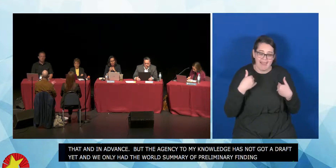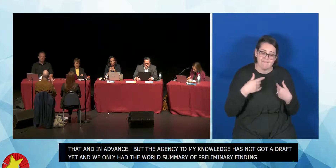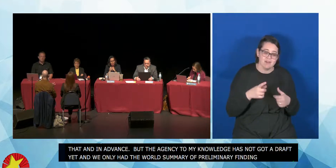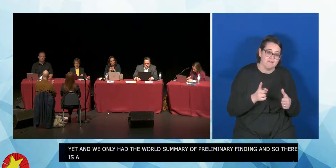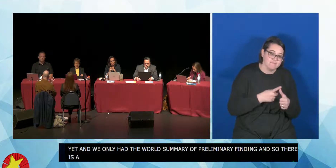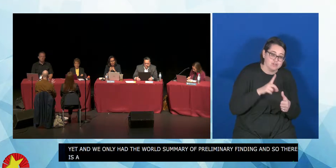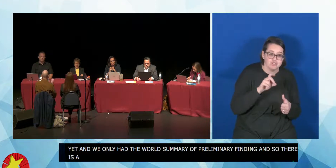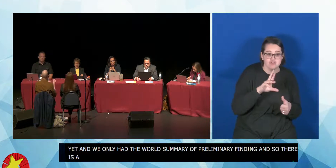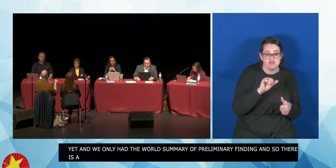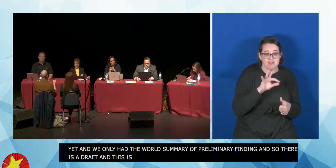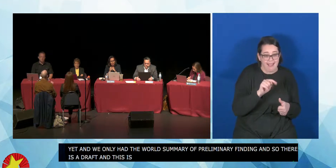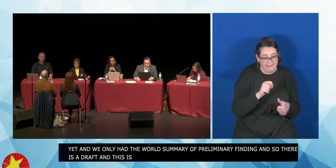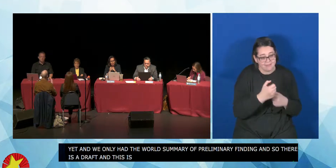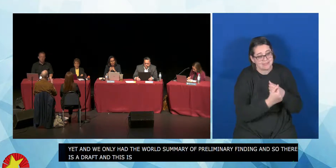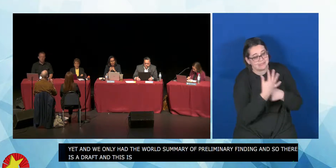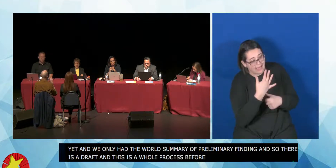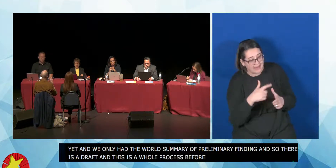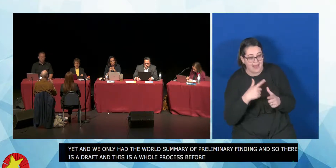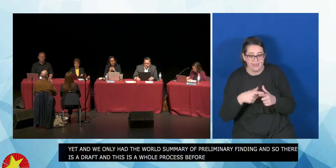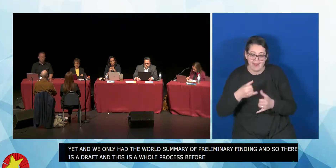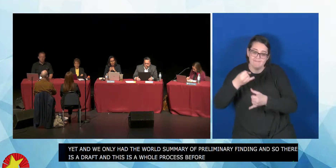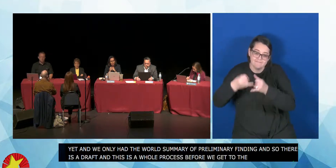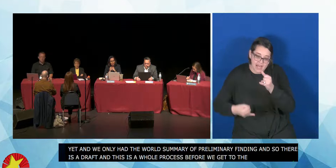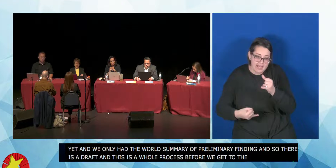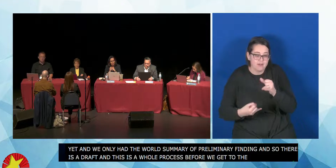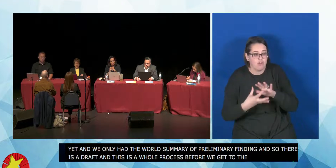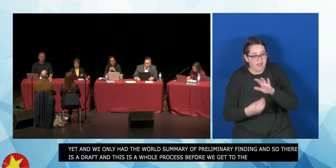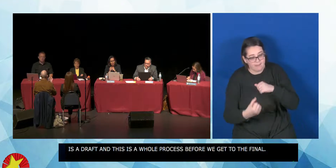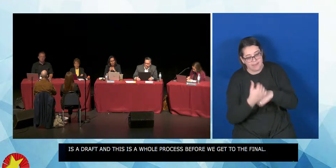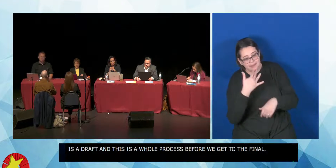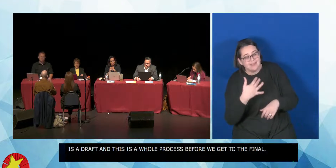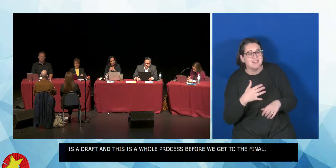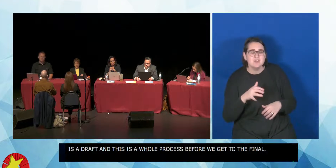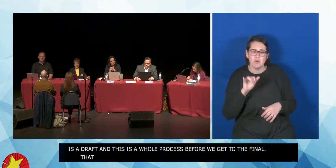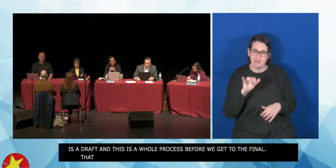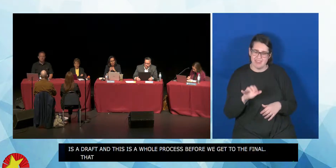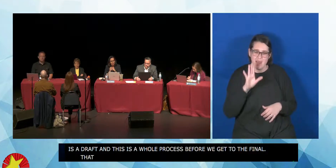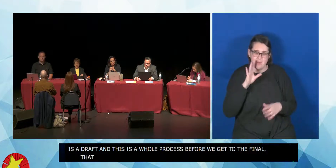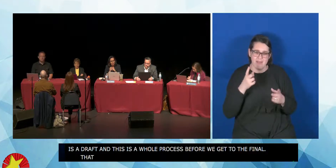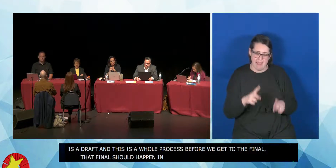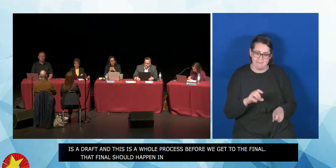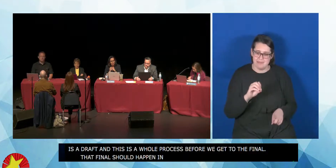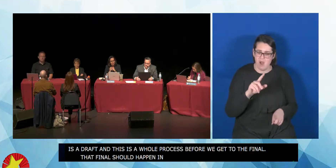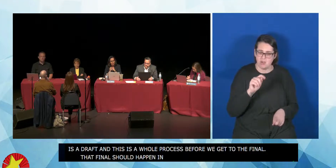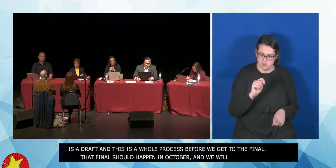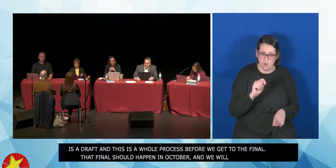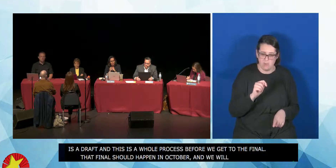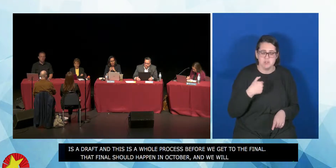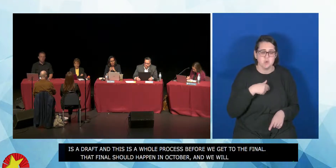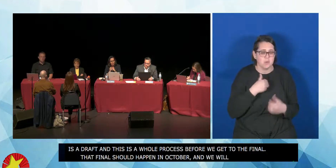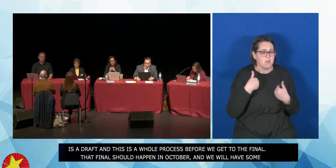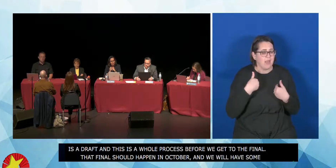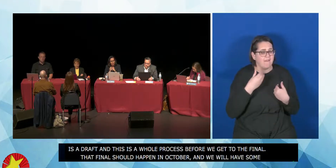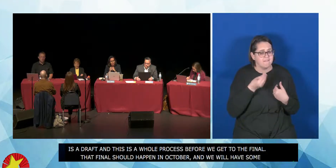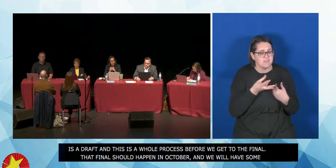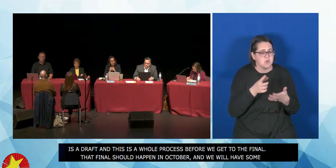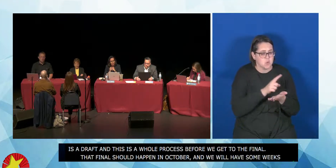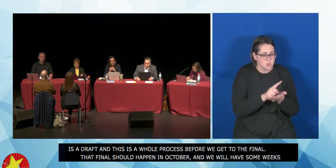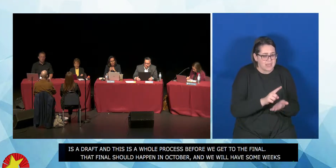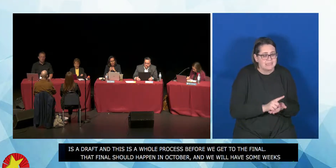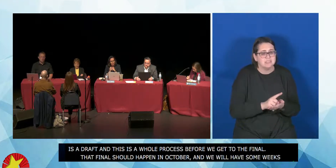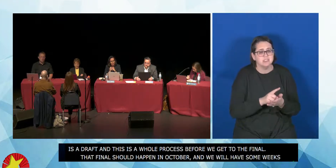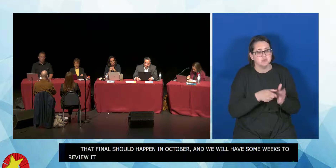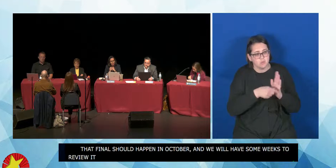final. But that final should happen in October, so we'll have some weeks to review it or some days to review